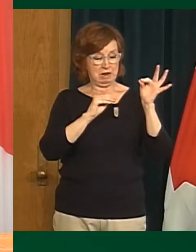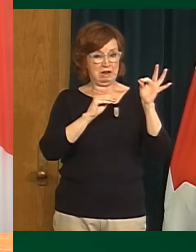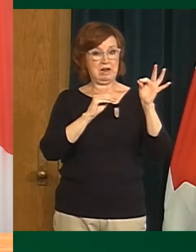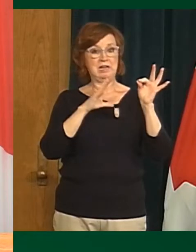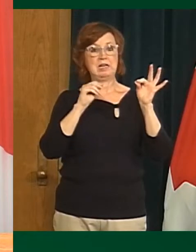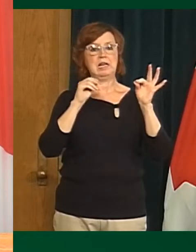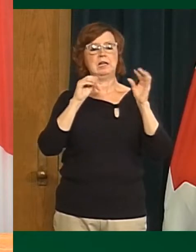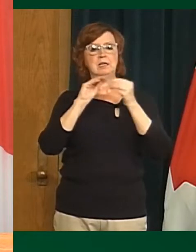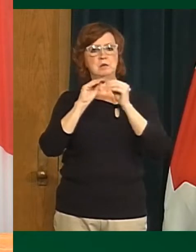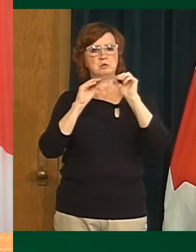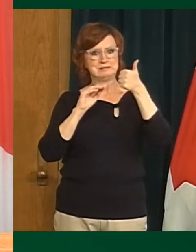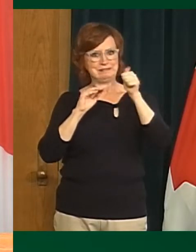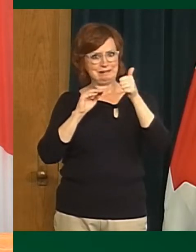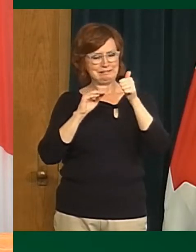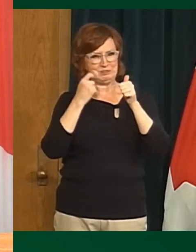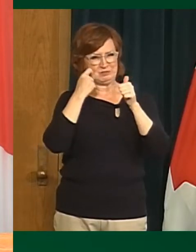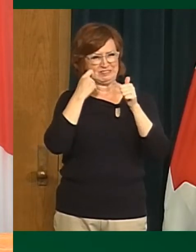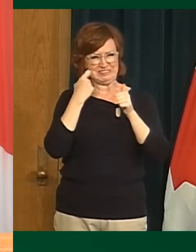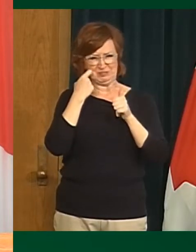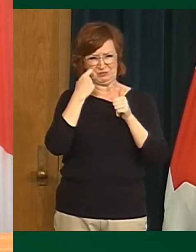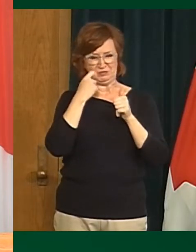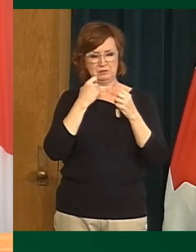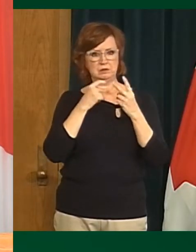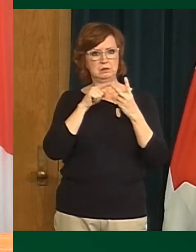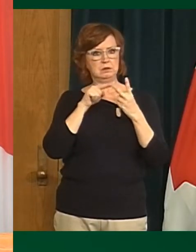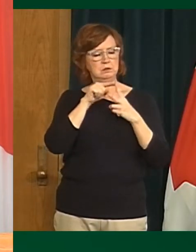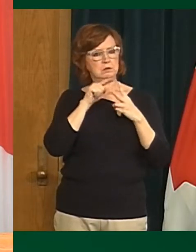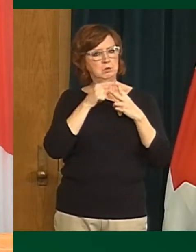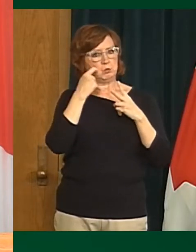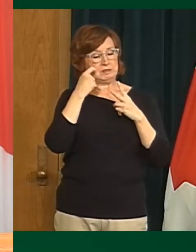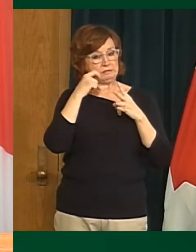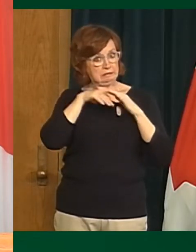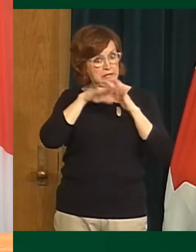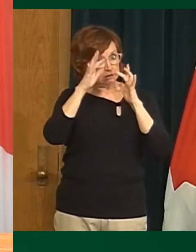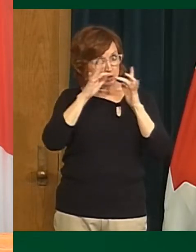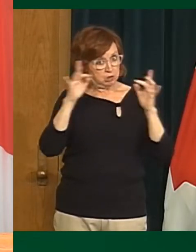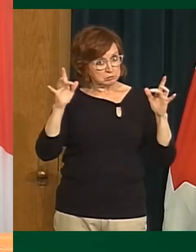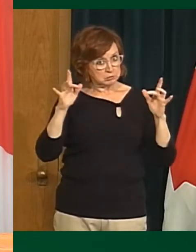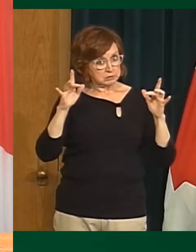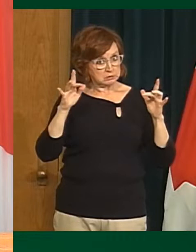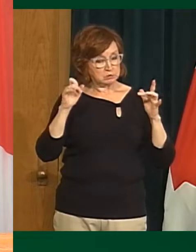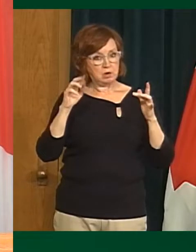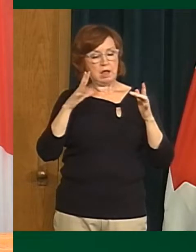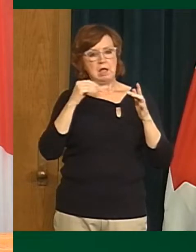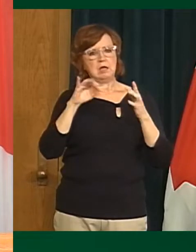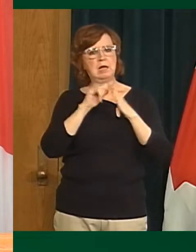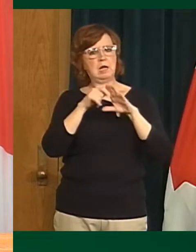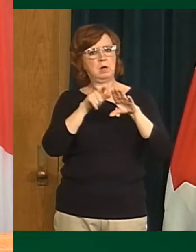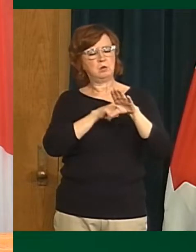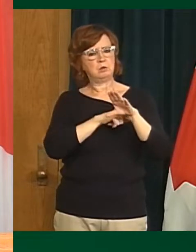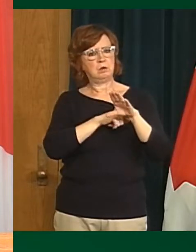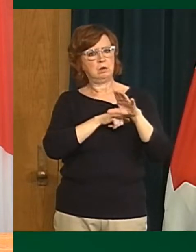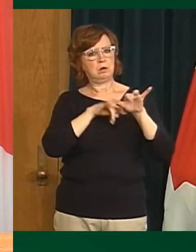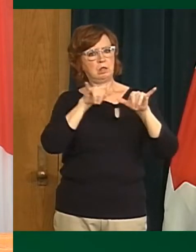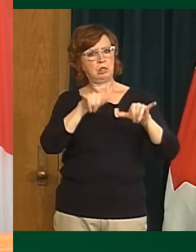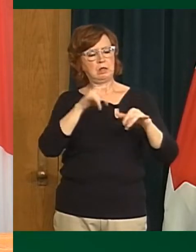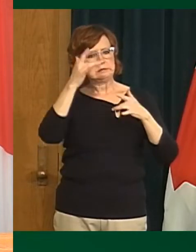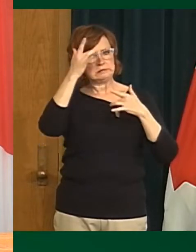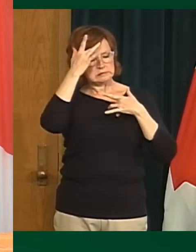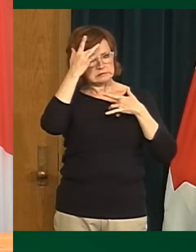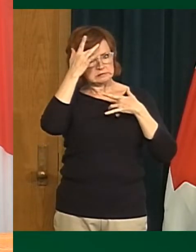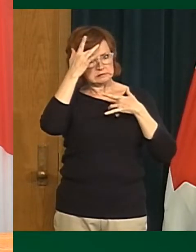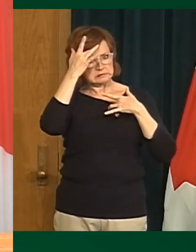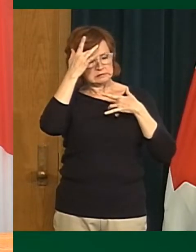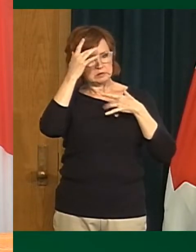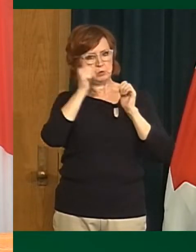And if so, for how long were they in hospital battling with the virus? So I do not have this level of detail at this time.